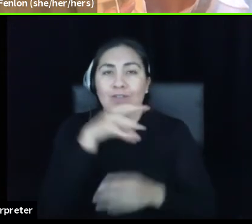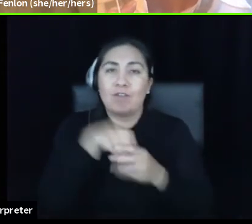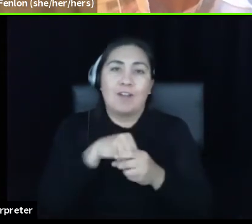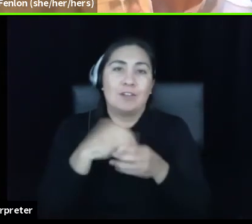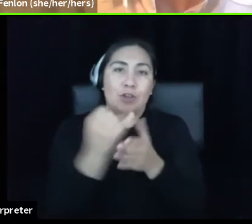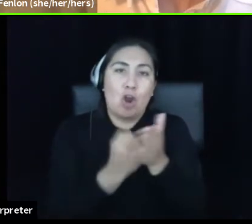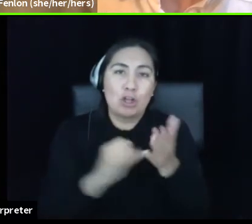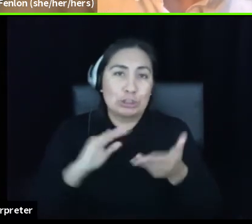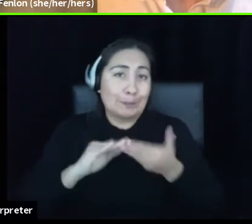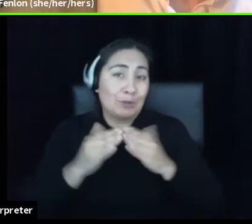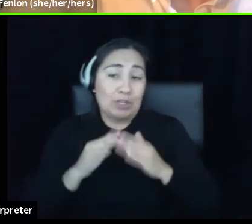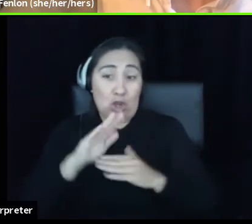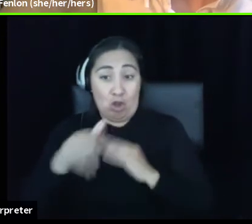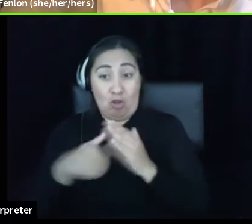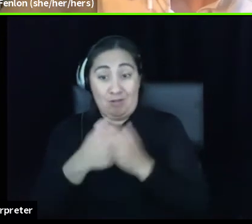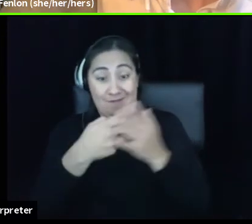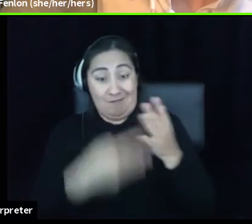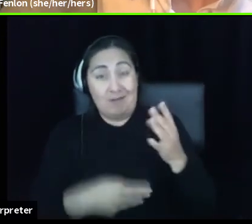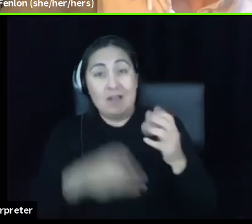this situation.